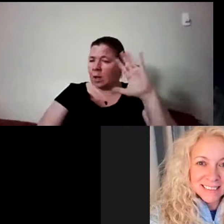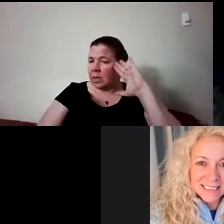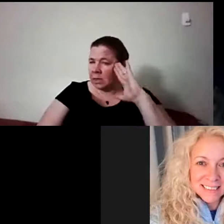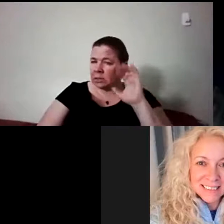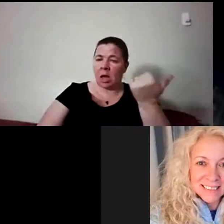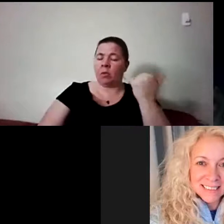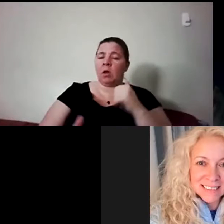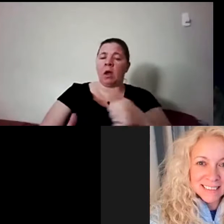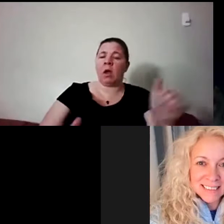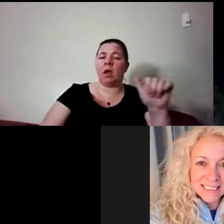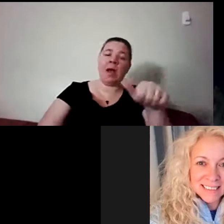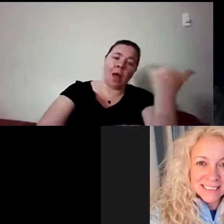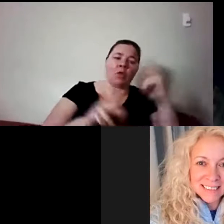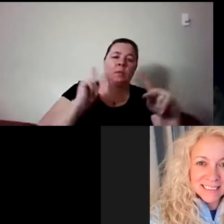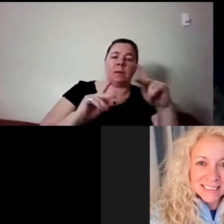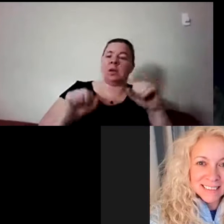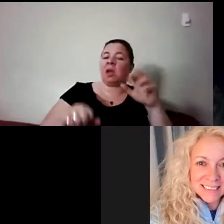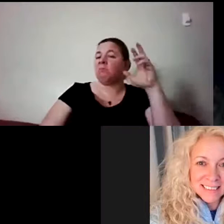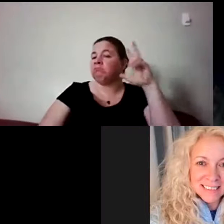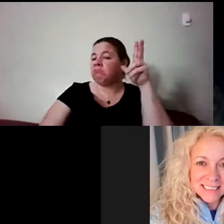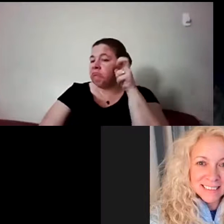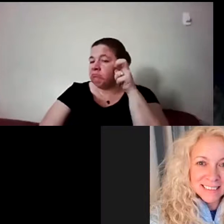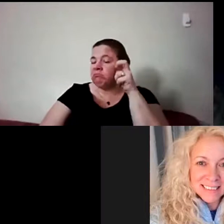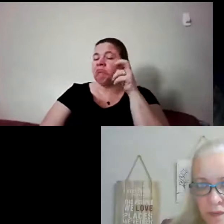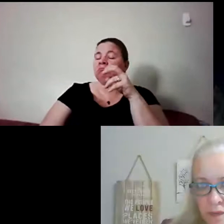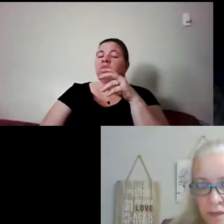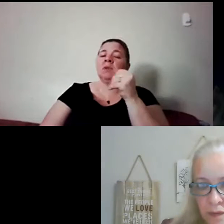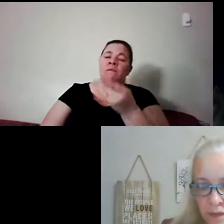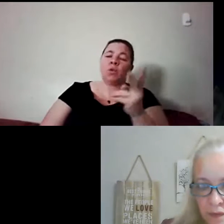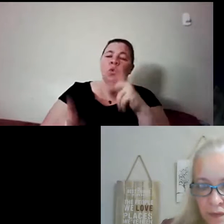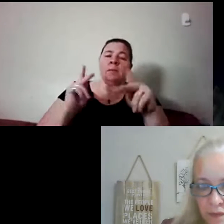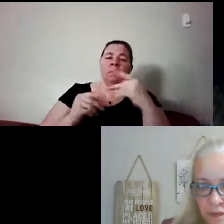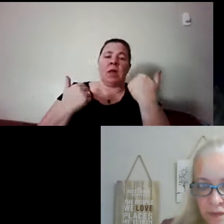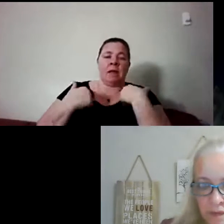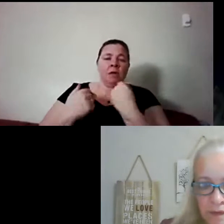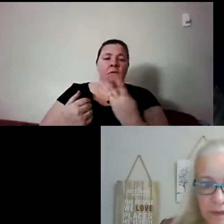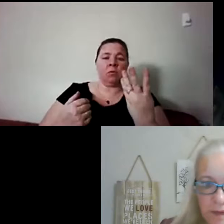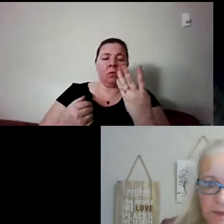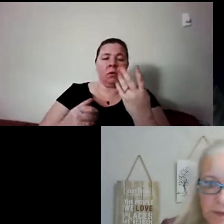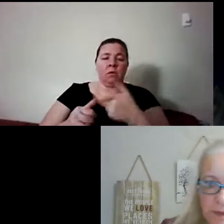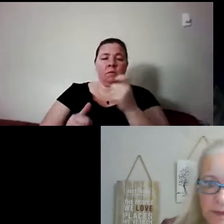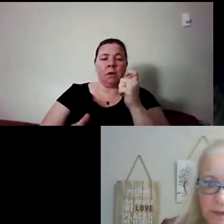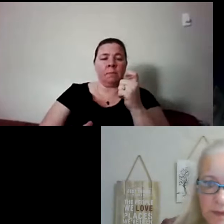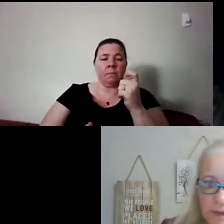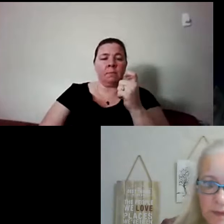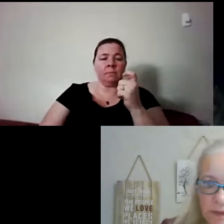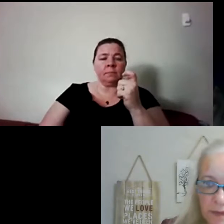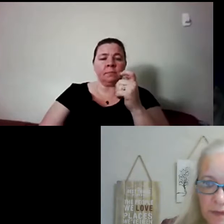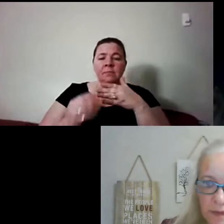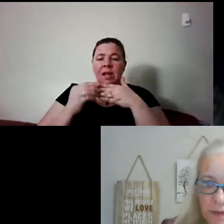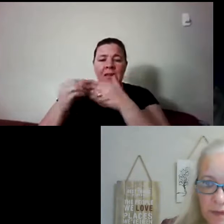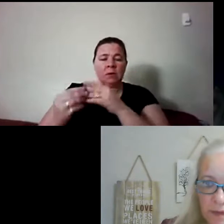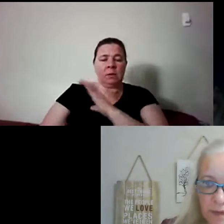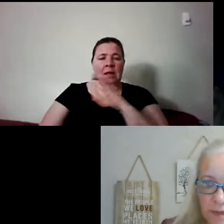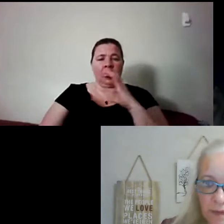ask questions, you can hang around. We have a few people, we have a couple of people here from the Leadership Council. I